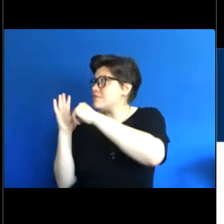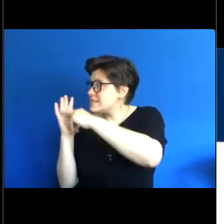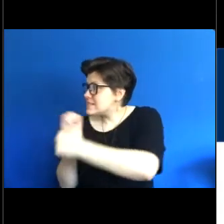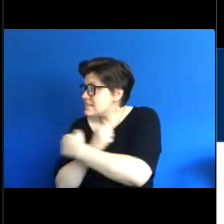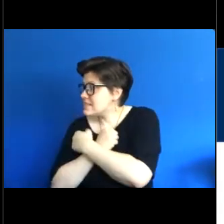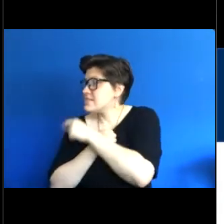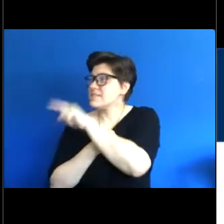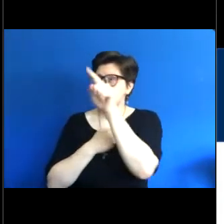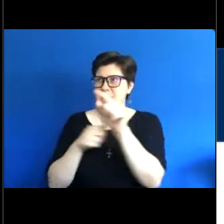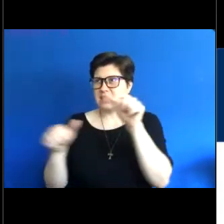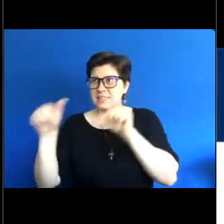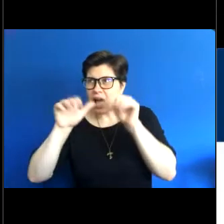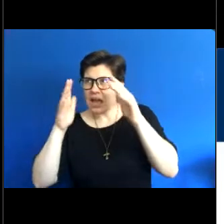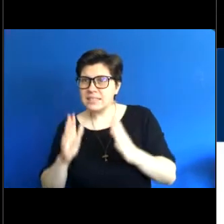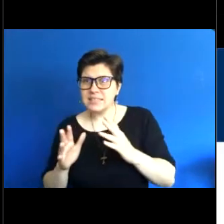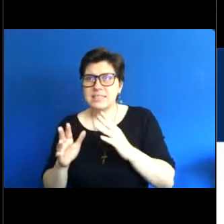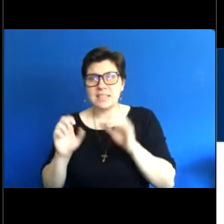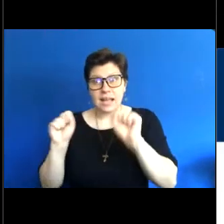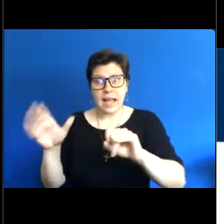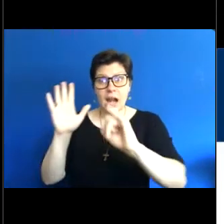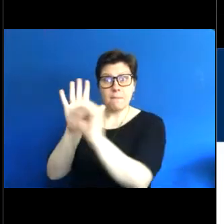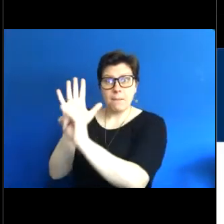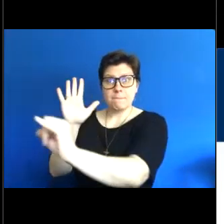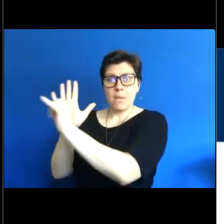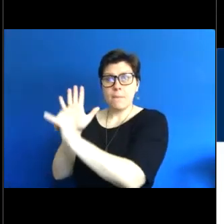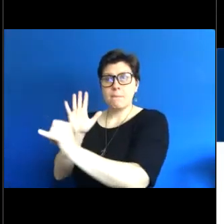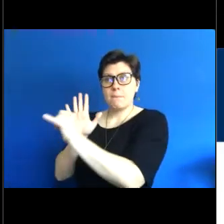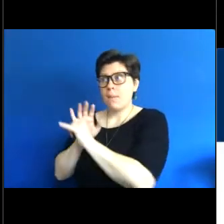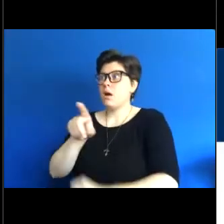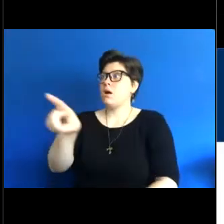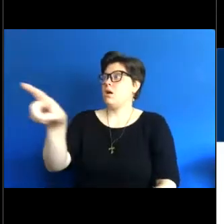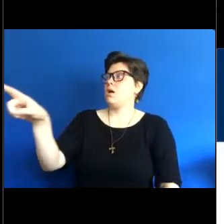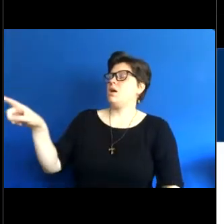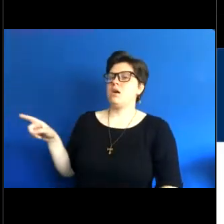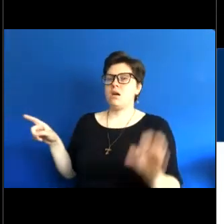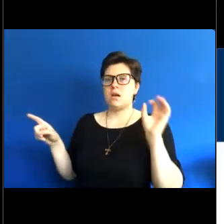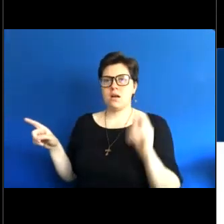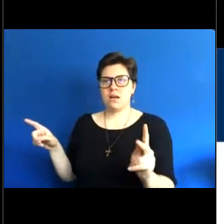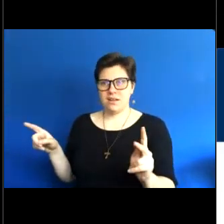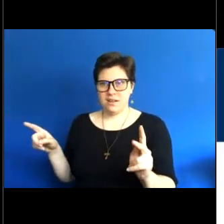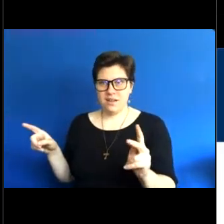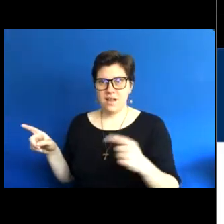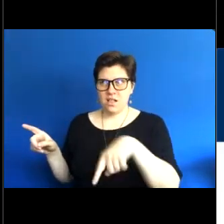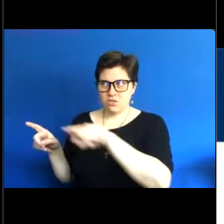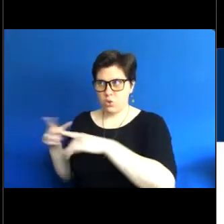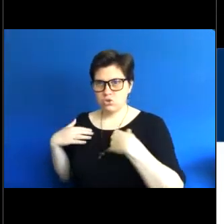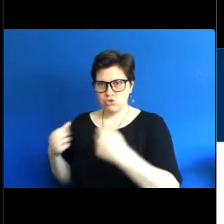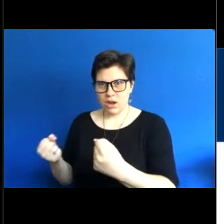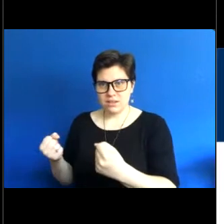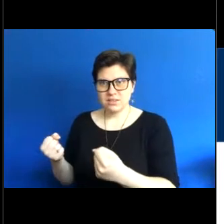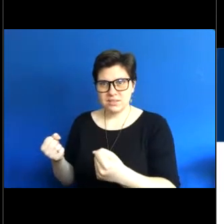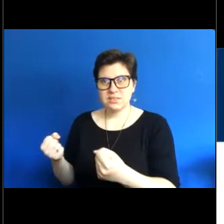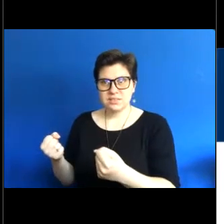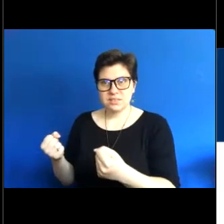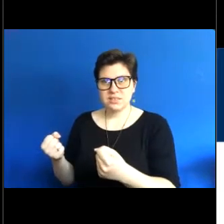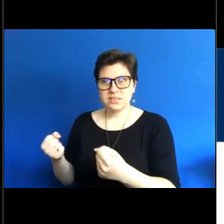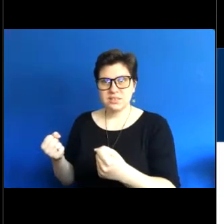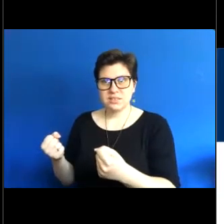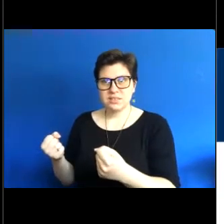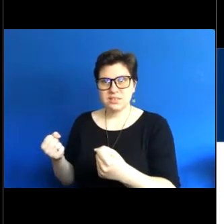the scientist? Who's the one that loves to explore nature? If we can identify those strengths